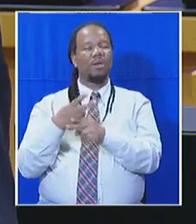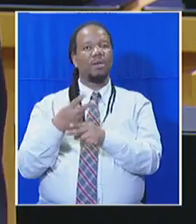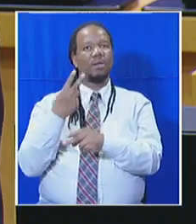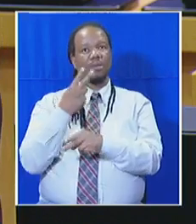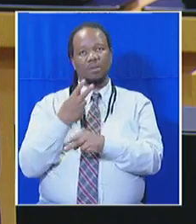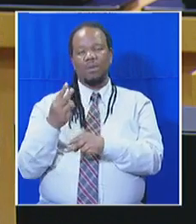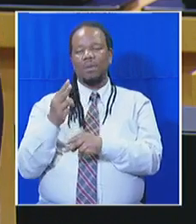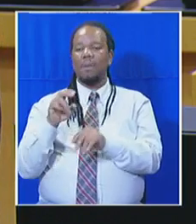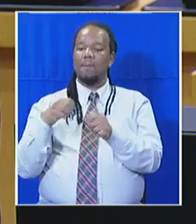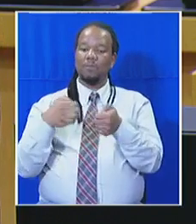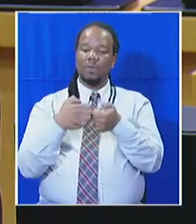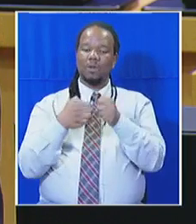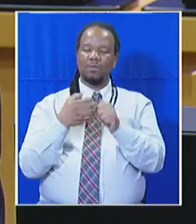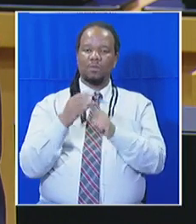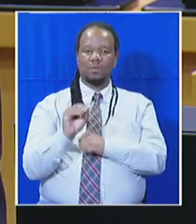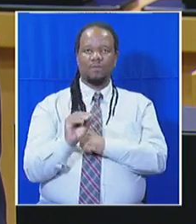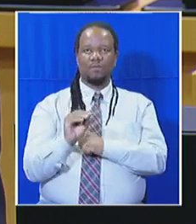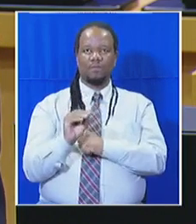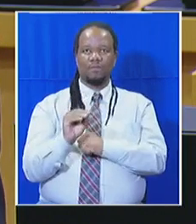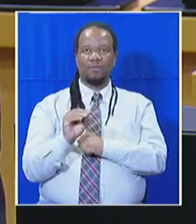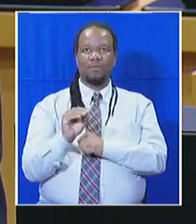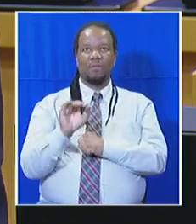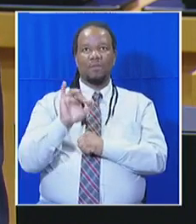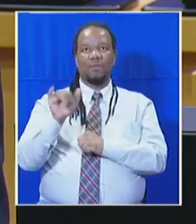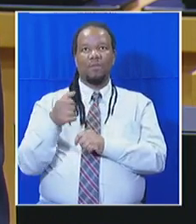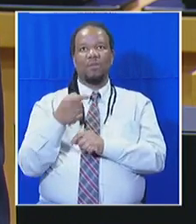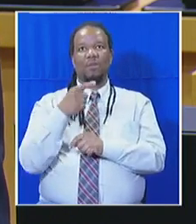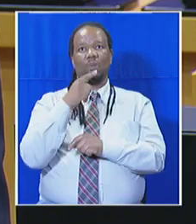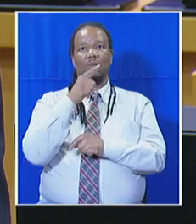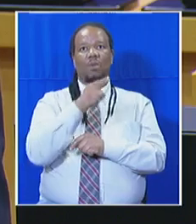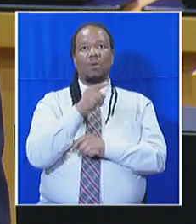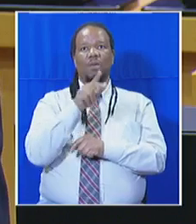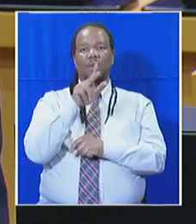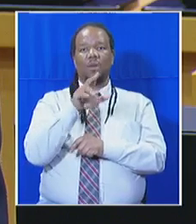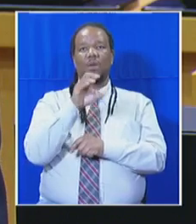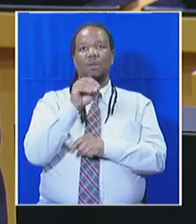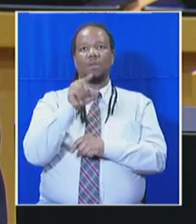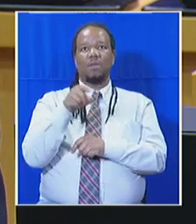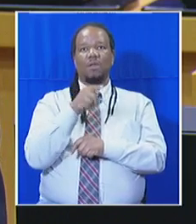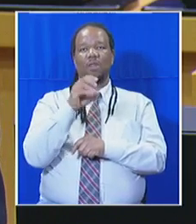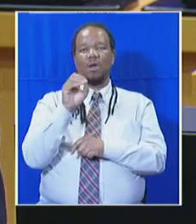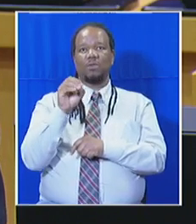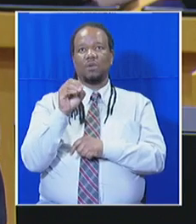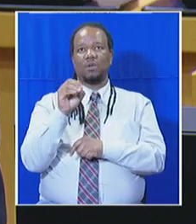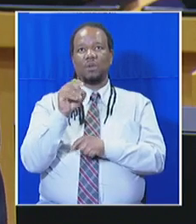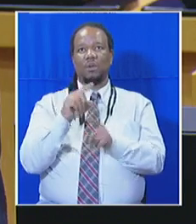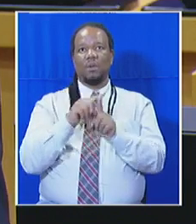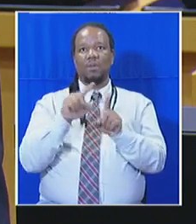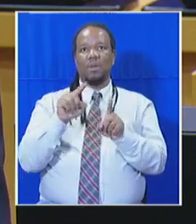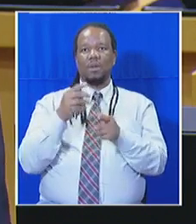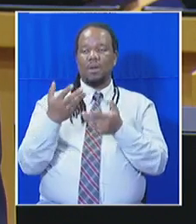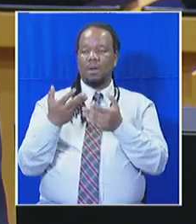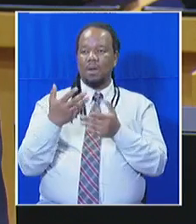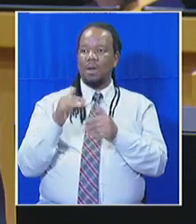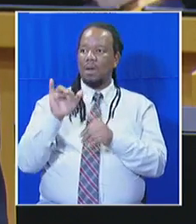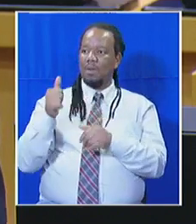a challenge that someone who earns 180,000 or a student who comes from a family income of